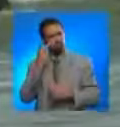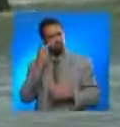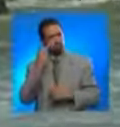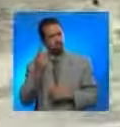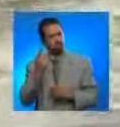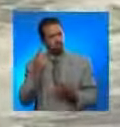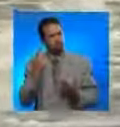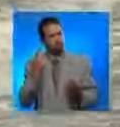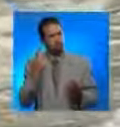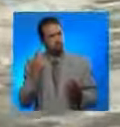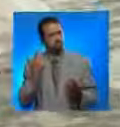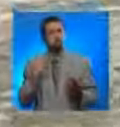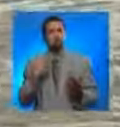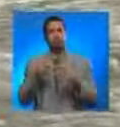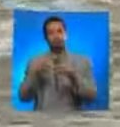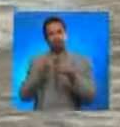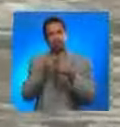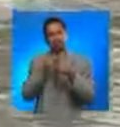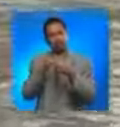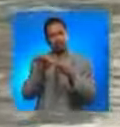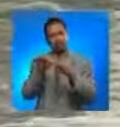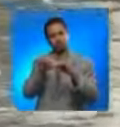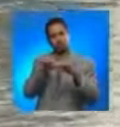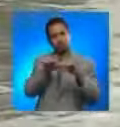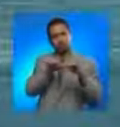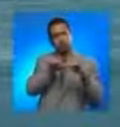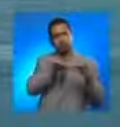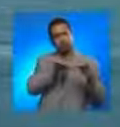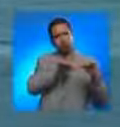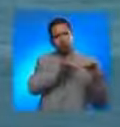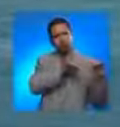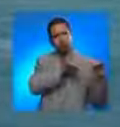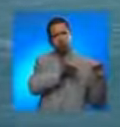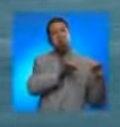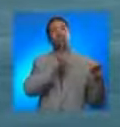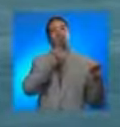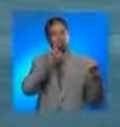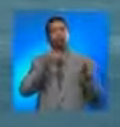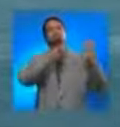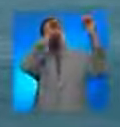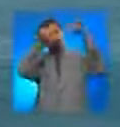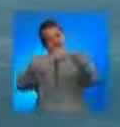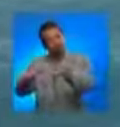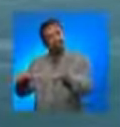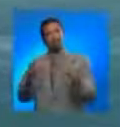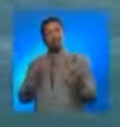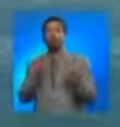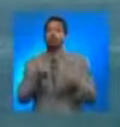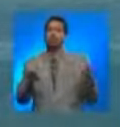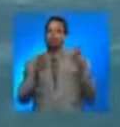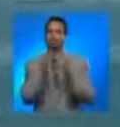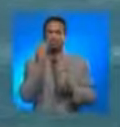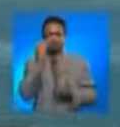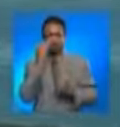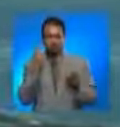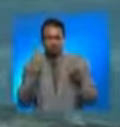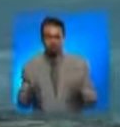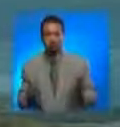increase or decrease of the sea level. This is a natural warning for a tsunami and must be taken into account